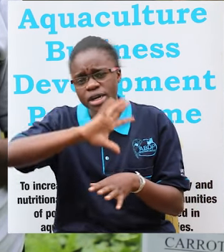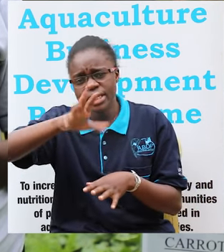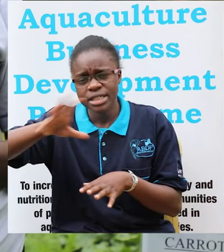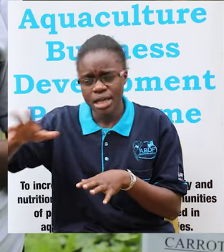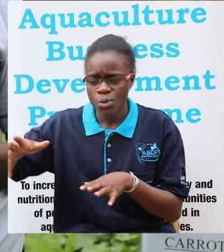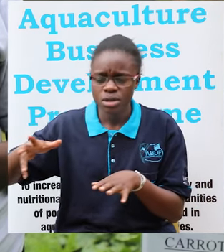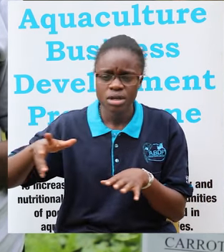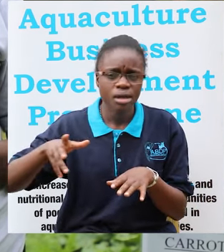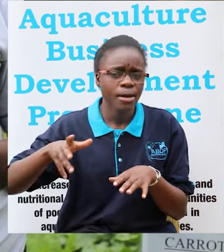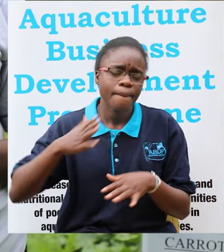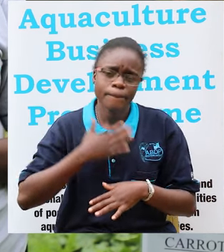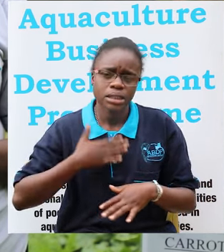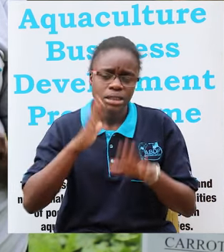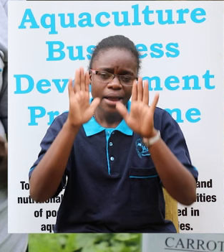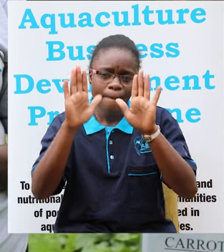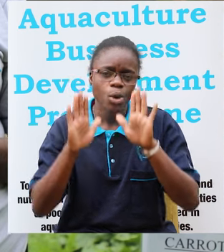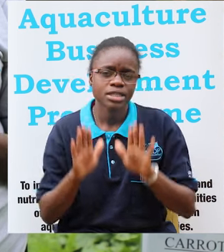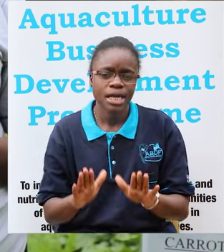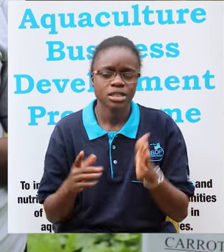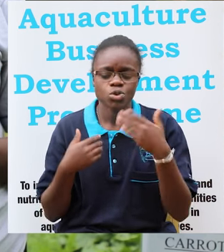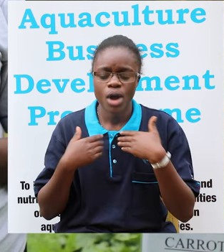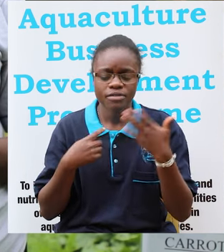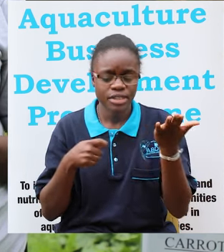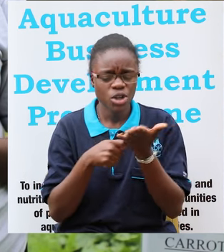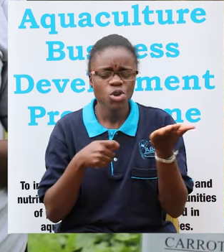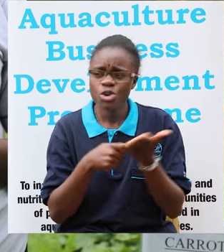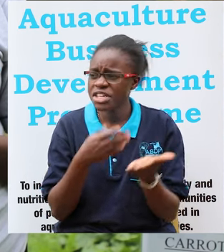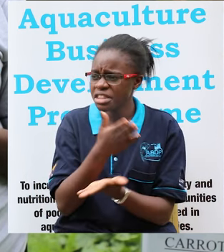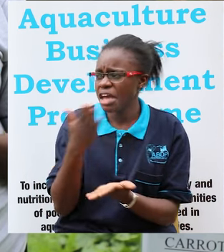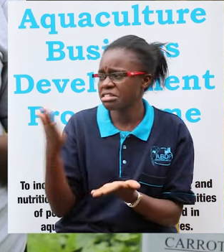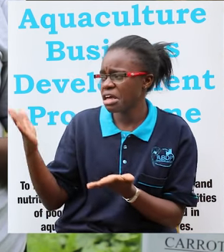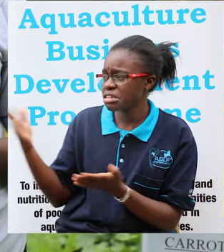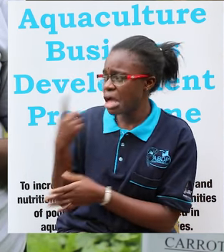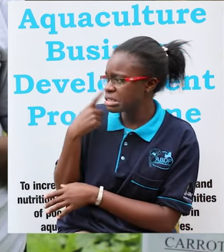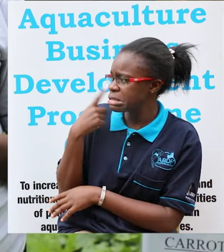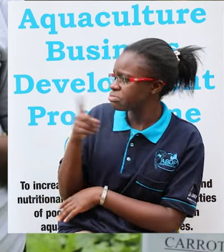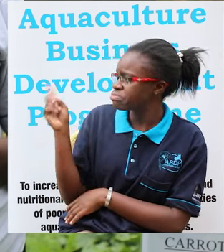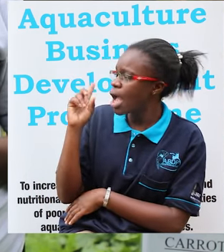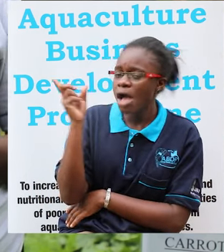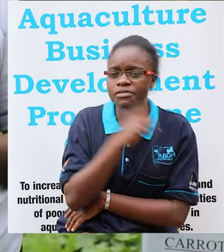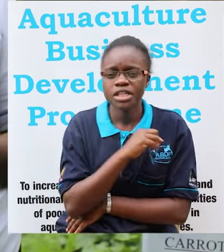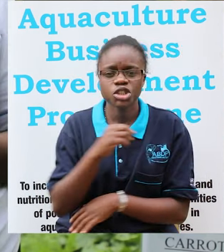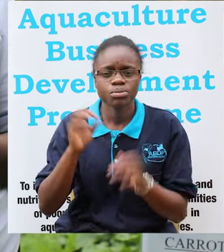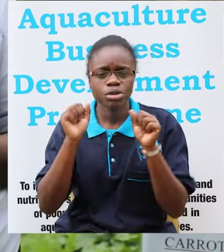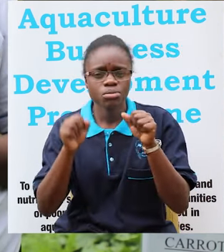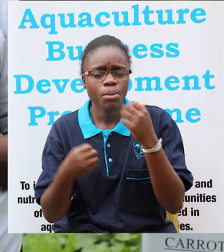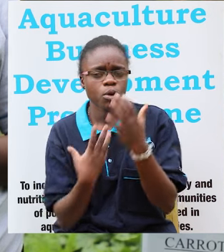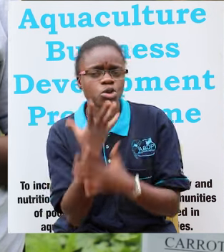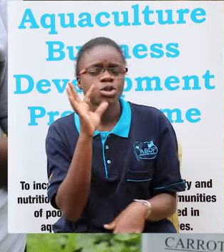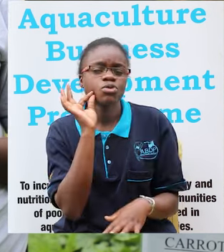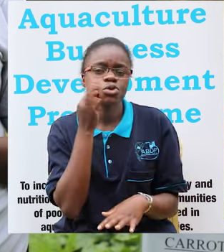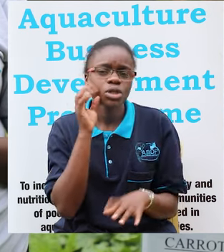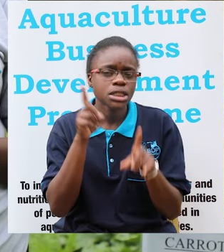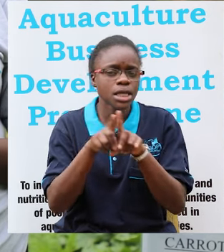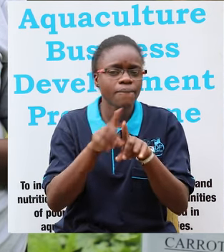or whether you are in an urban area, we have the technologies that can be used to produce the fruits